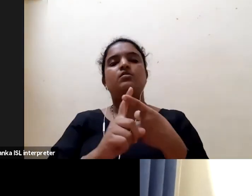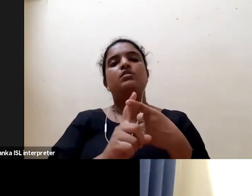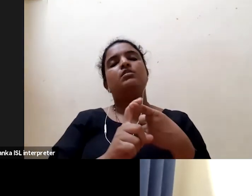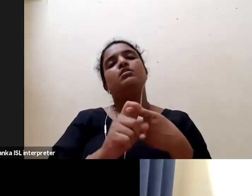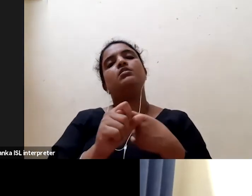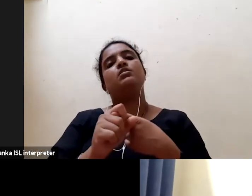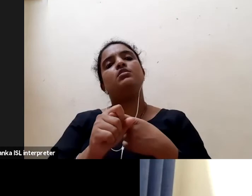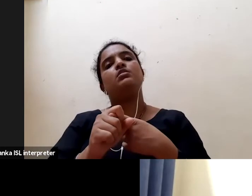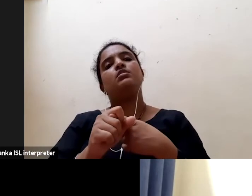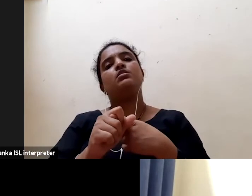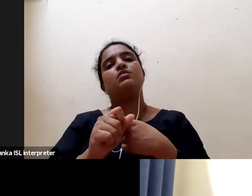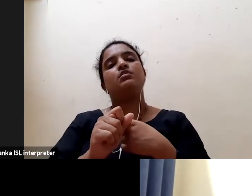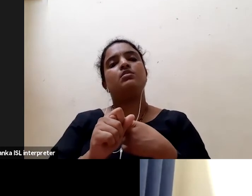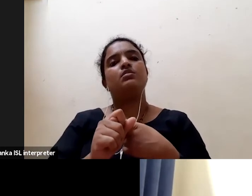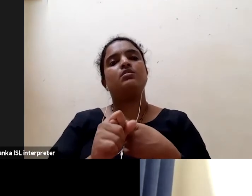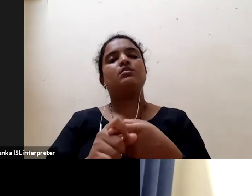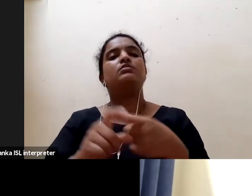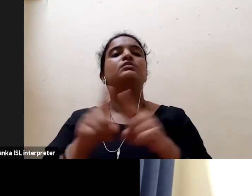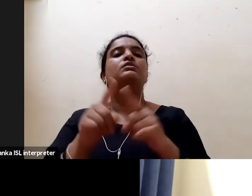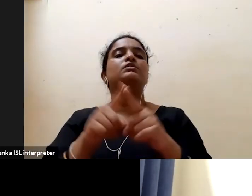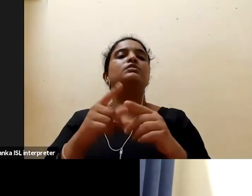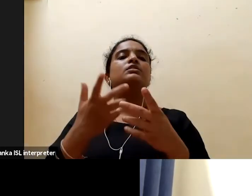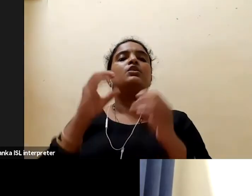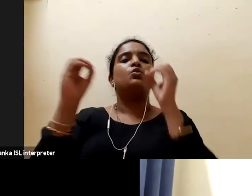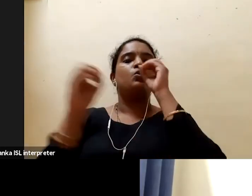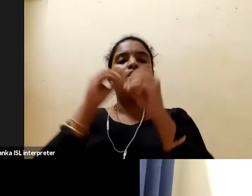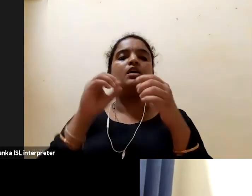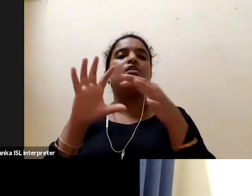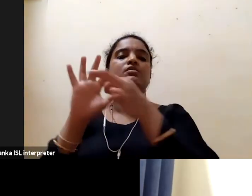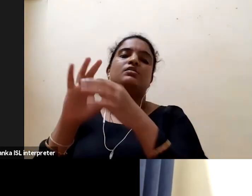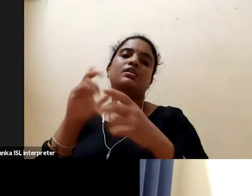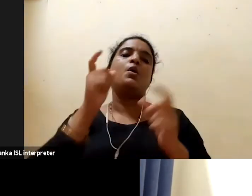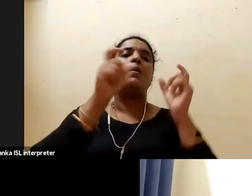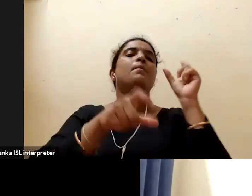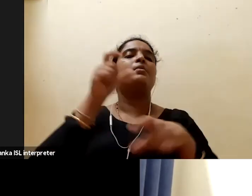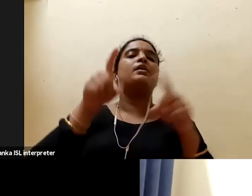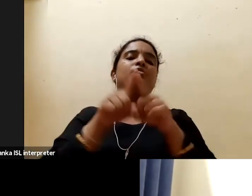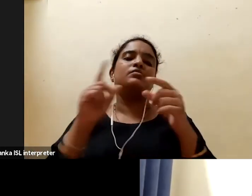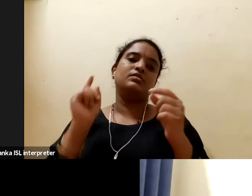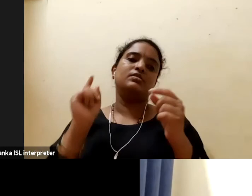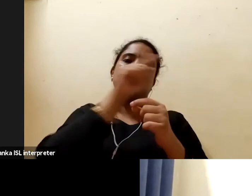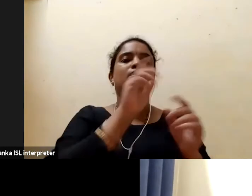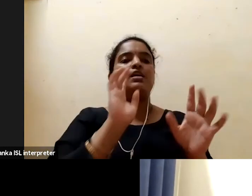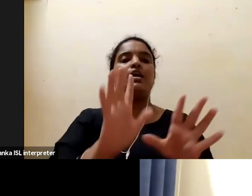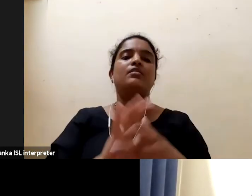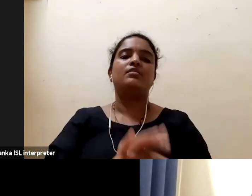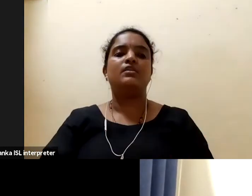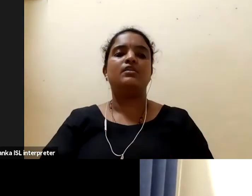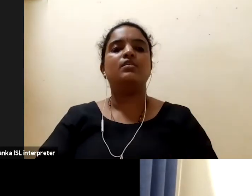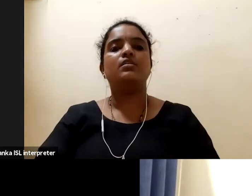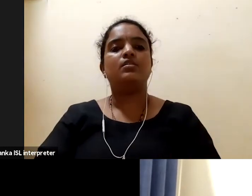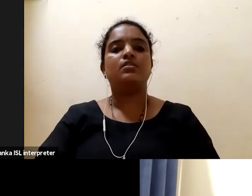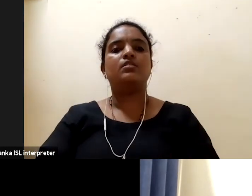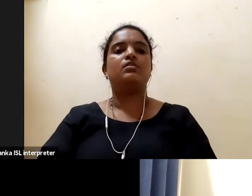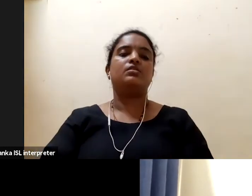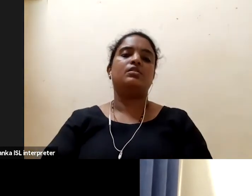so you're not at the mercy of Google search. It goes straight into people's inbox. And if you have built